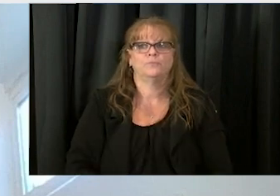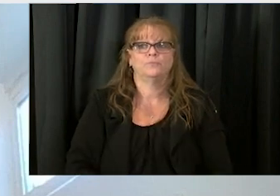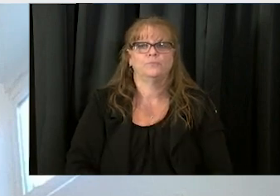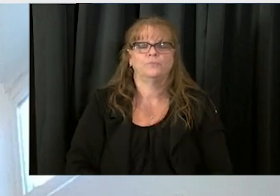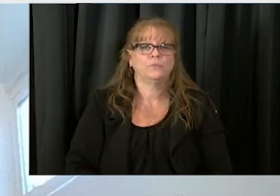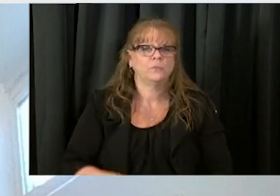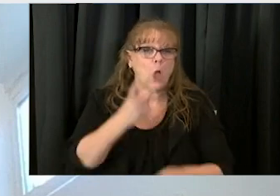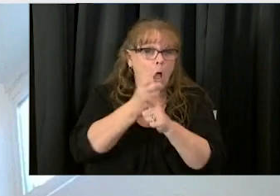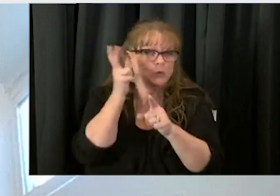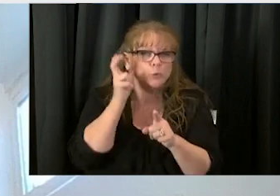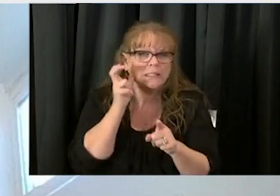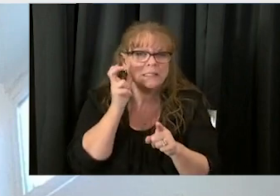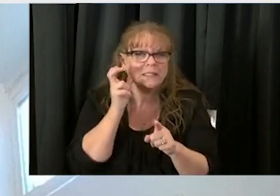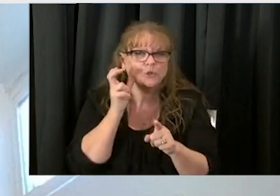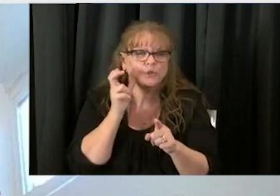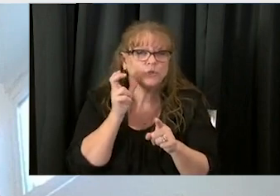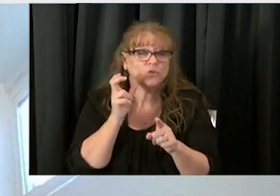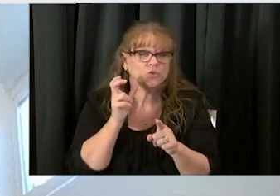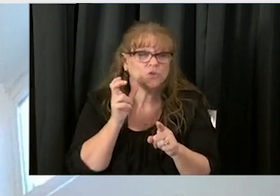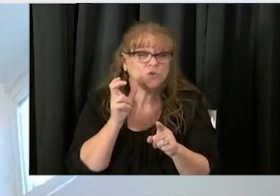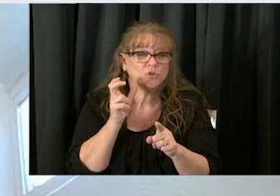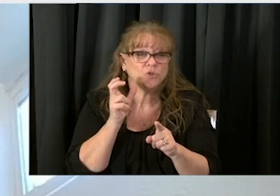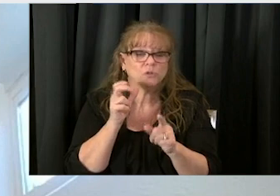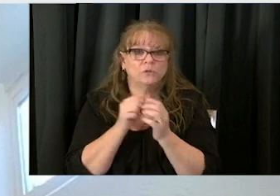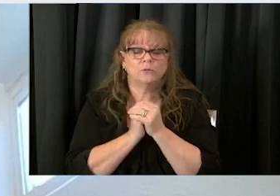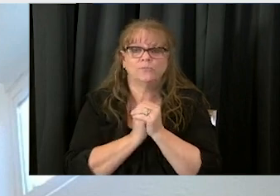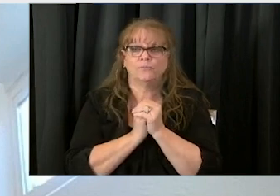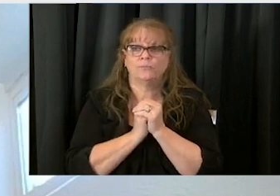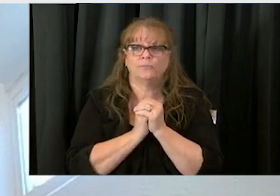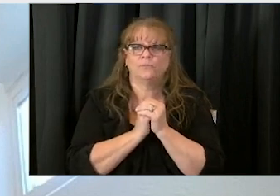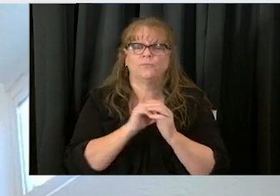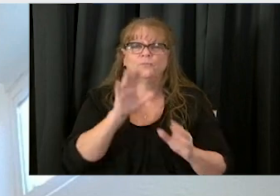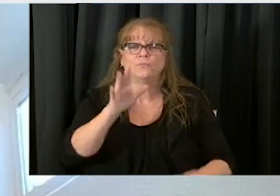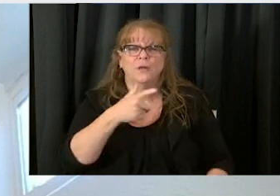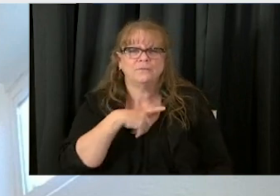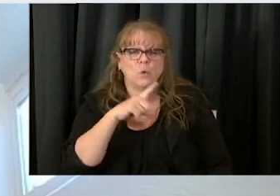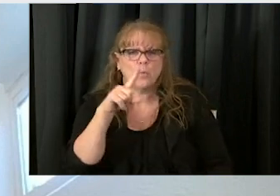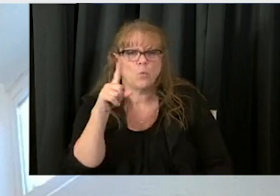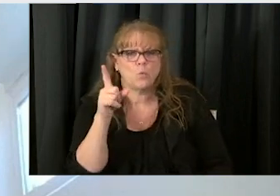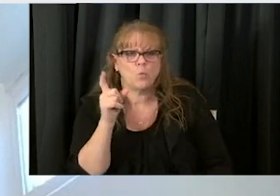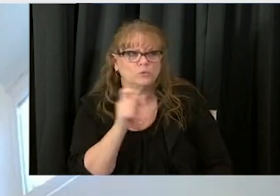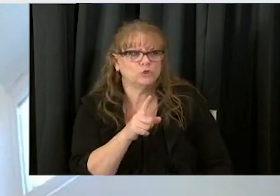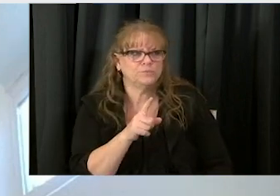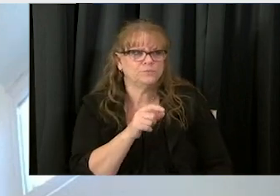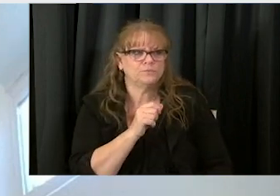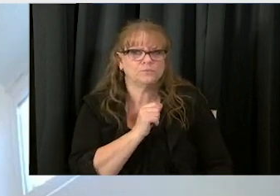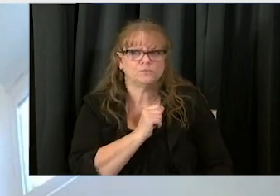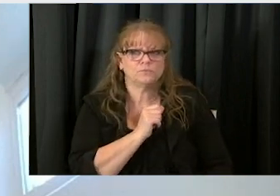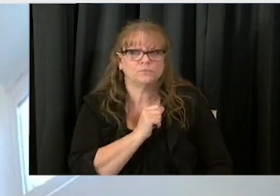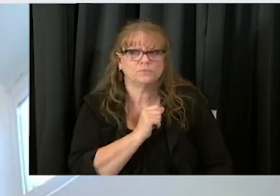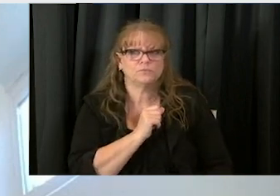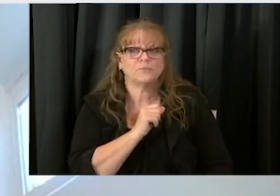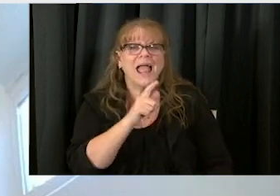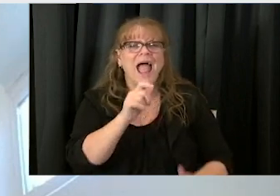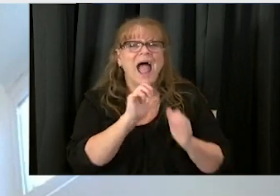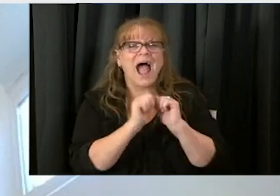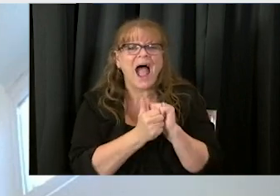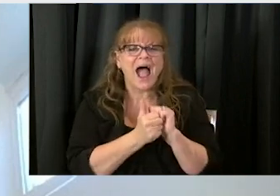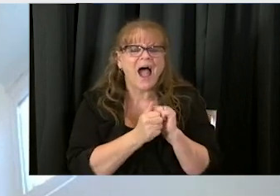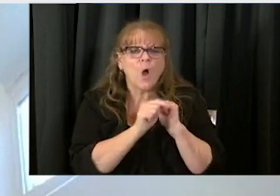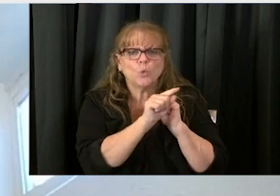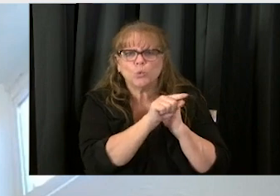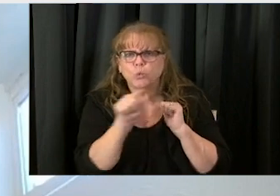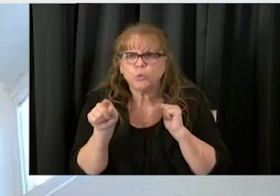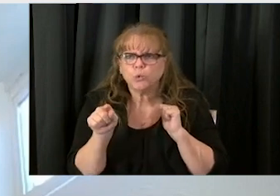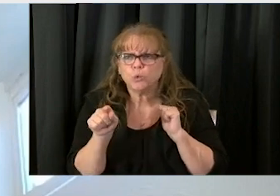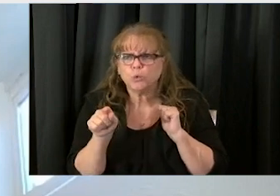wondering, how was it possible for some districts to begin vaccinating staff, such as school nurses who are considered in 1B, despite some of